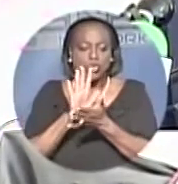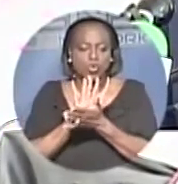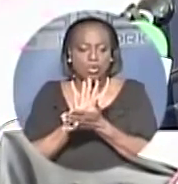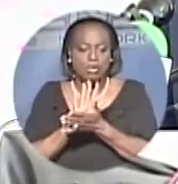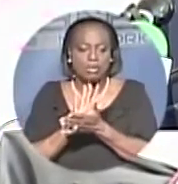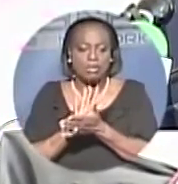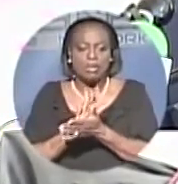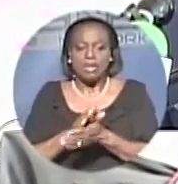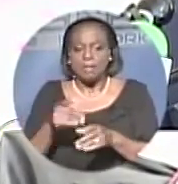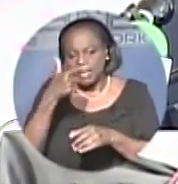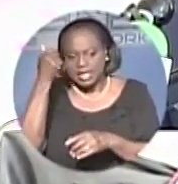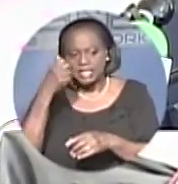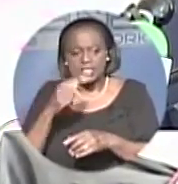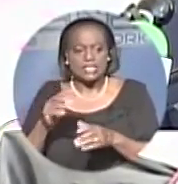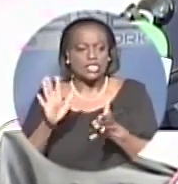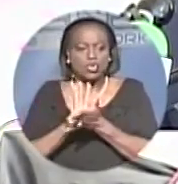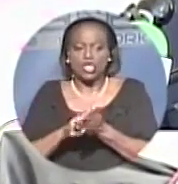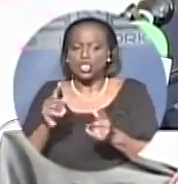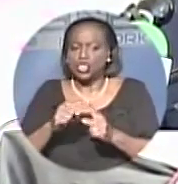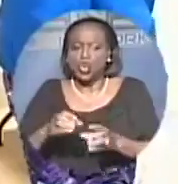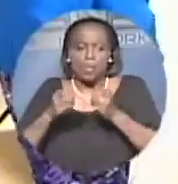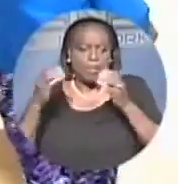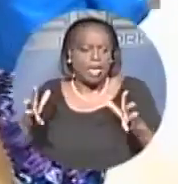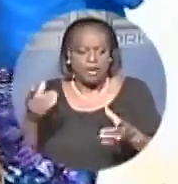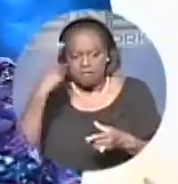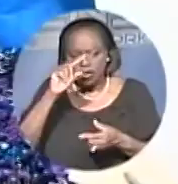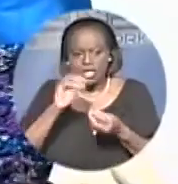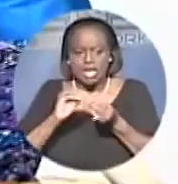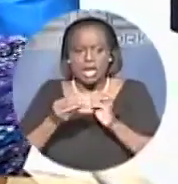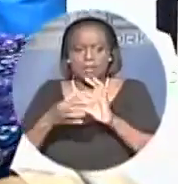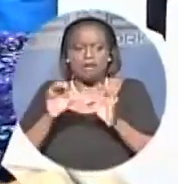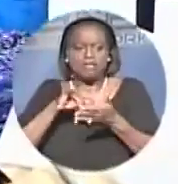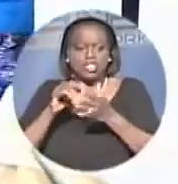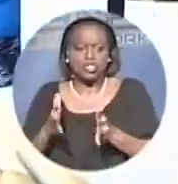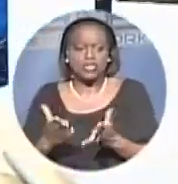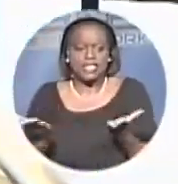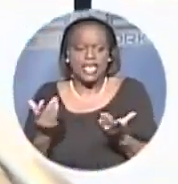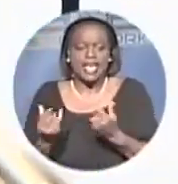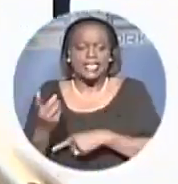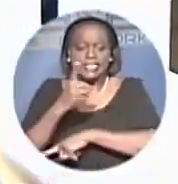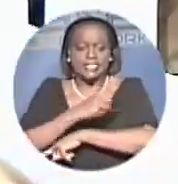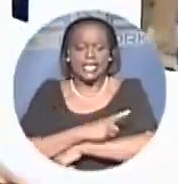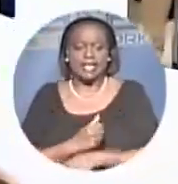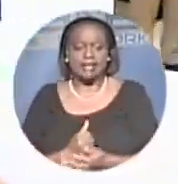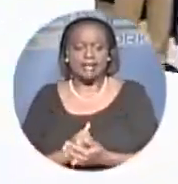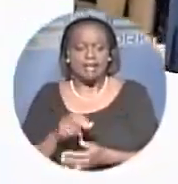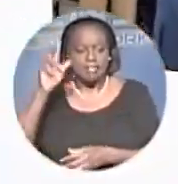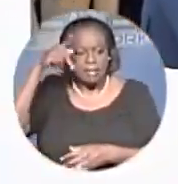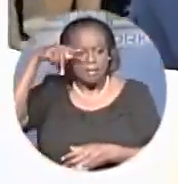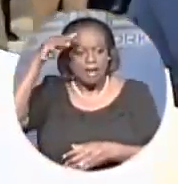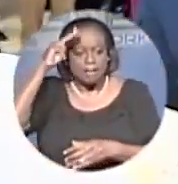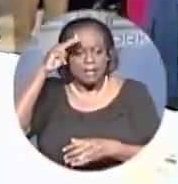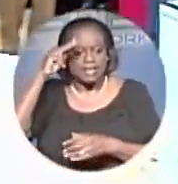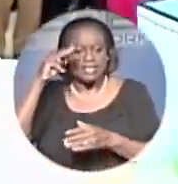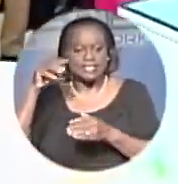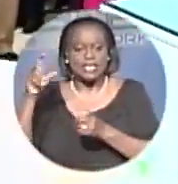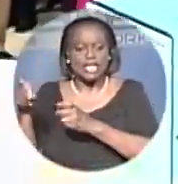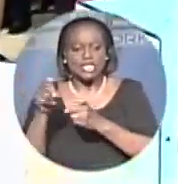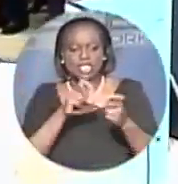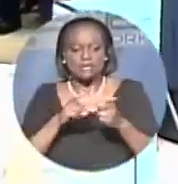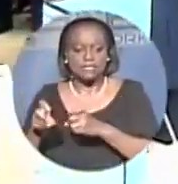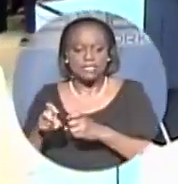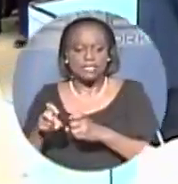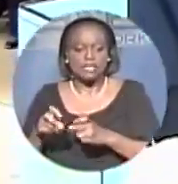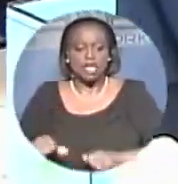far too large for the number of students we have in it today. Prime Minister Ingraham then shifted the focus of his address to the state of young people in